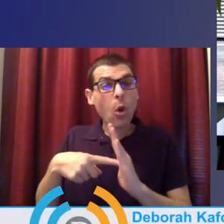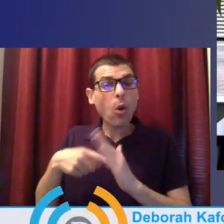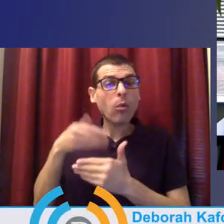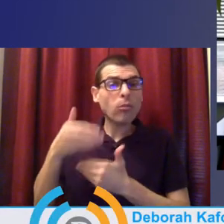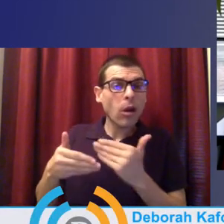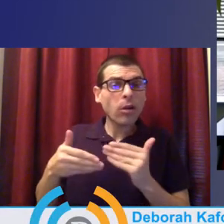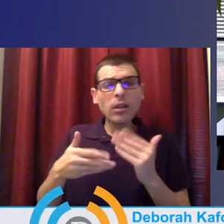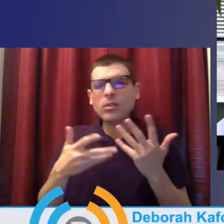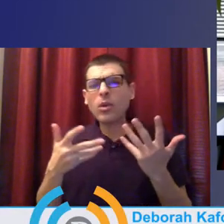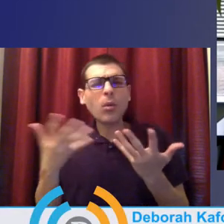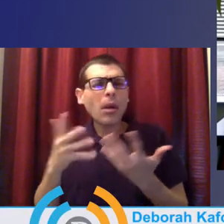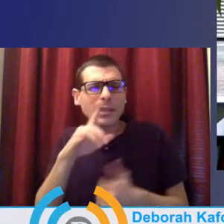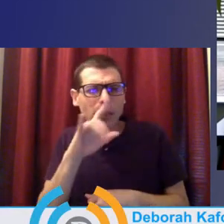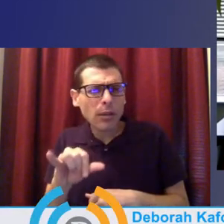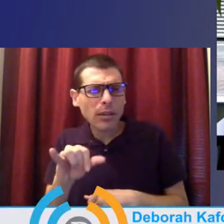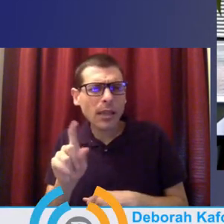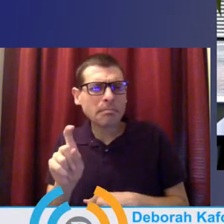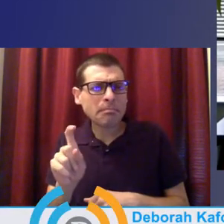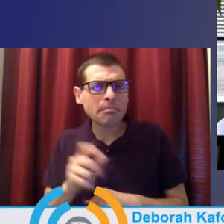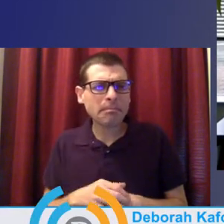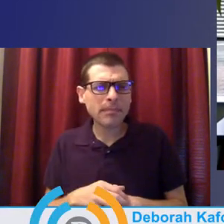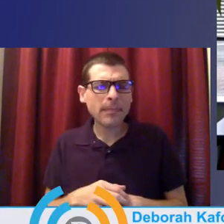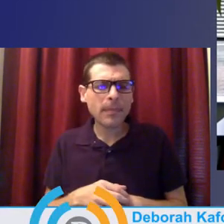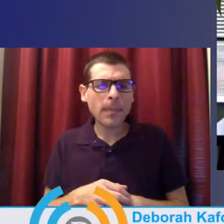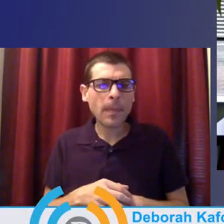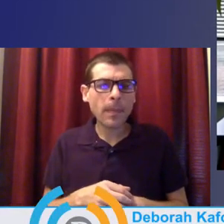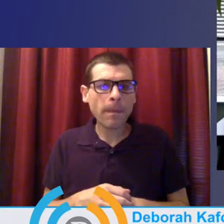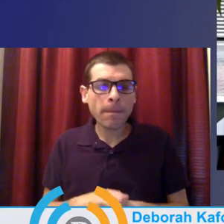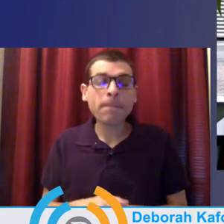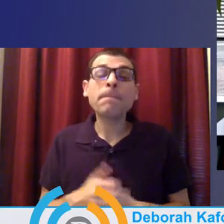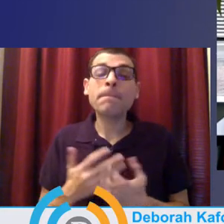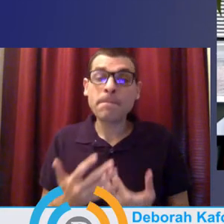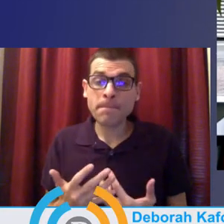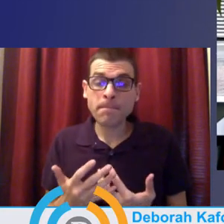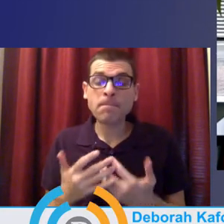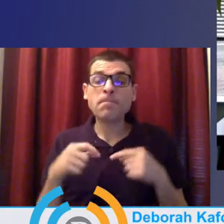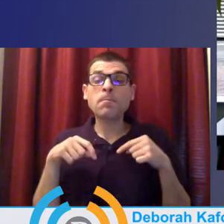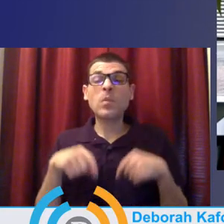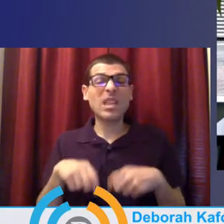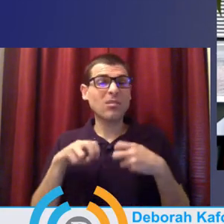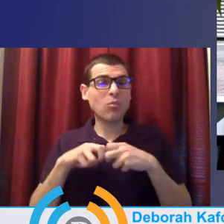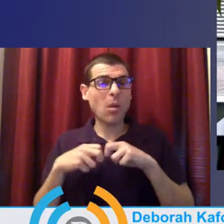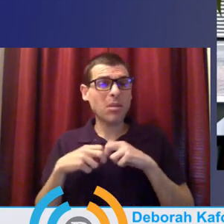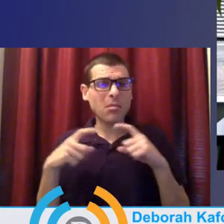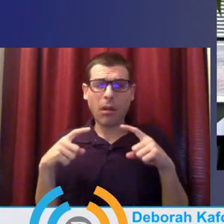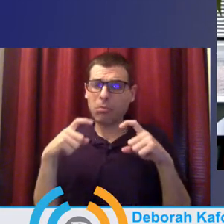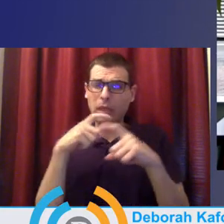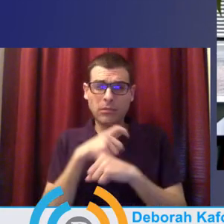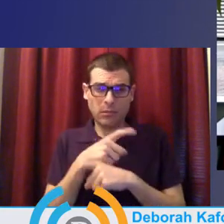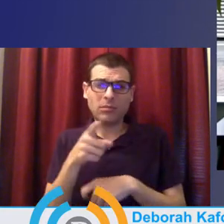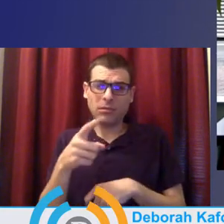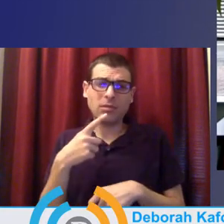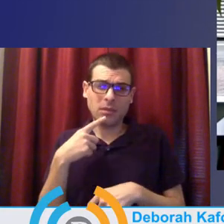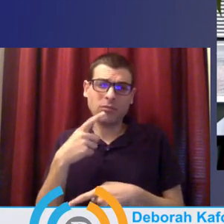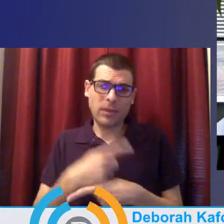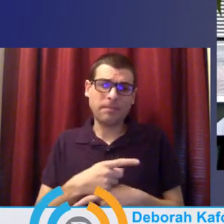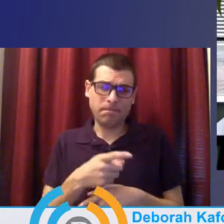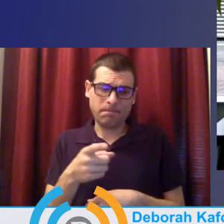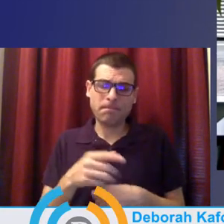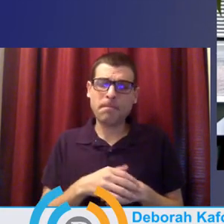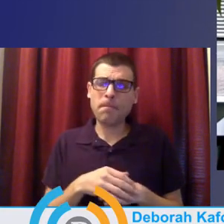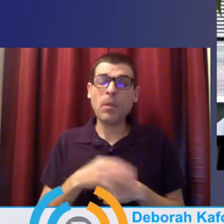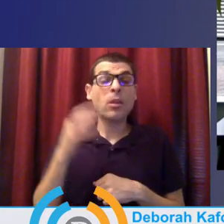Well, one of the things that makes this so complex is that there are so many different entities that have a